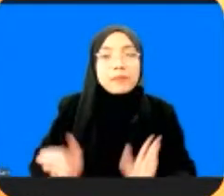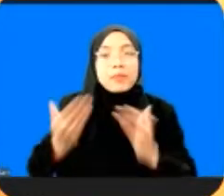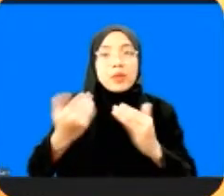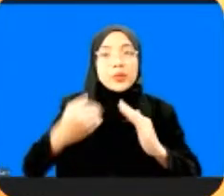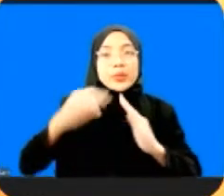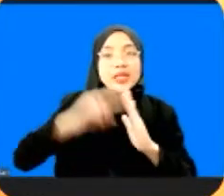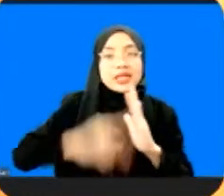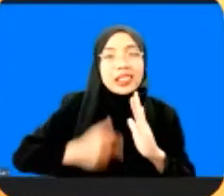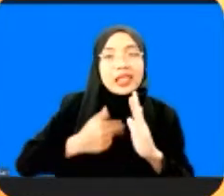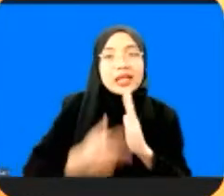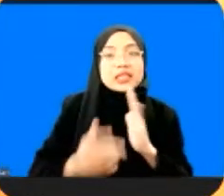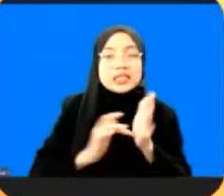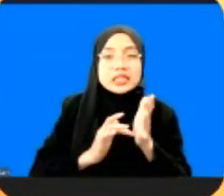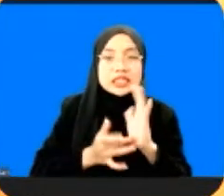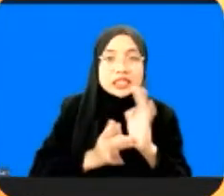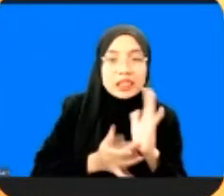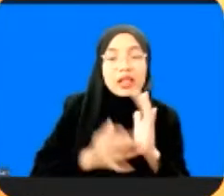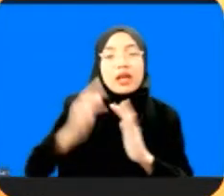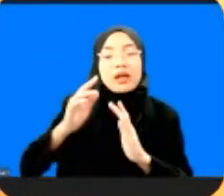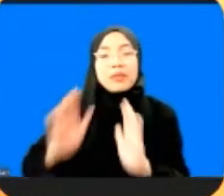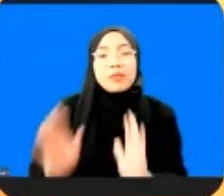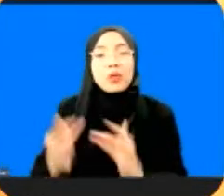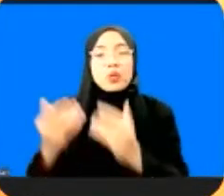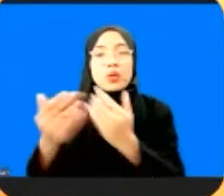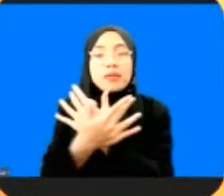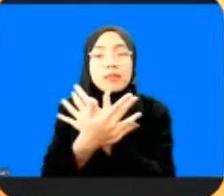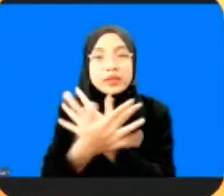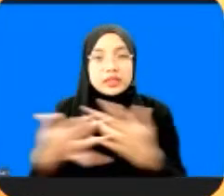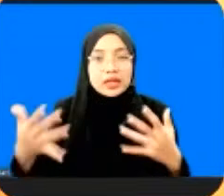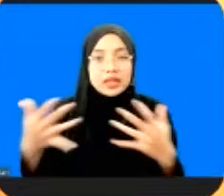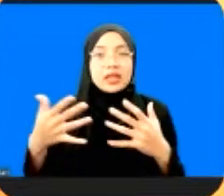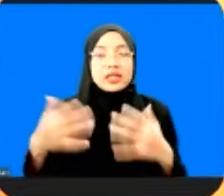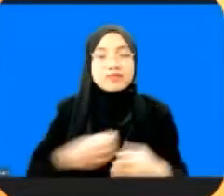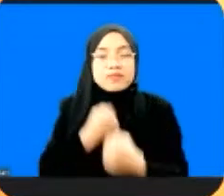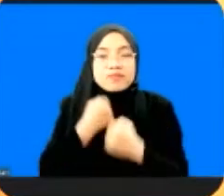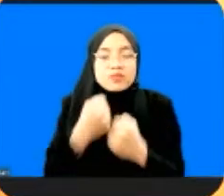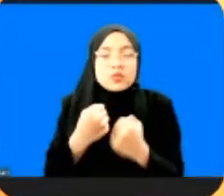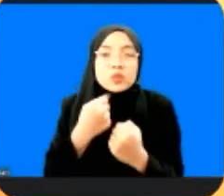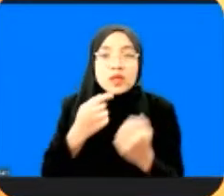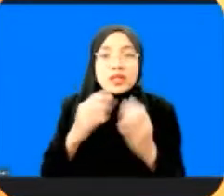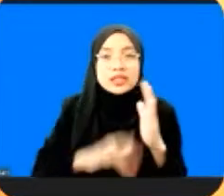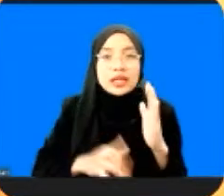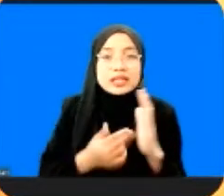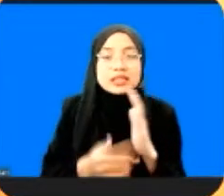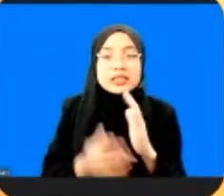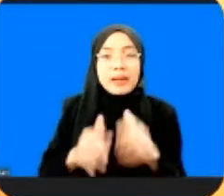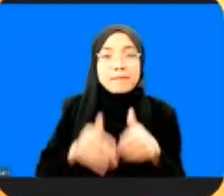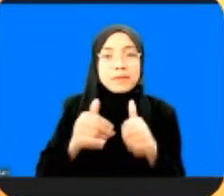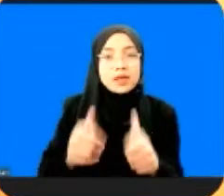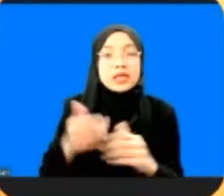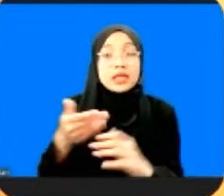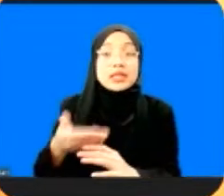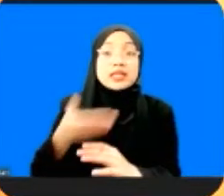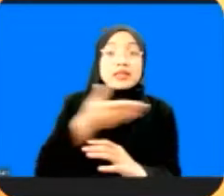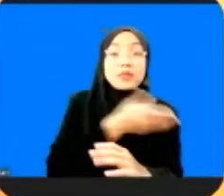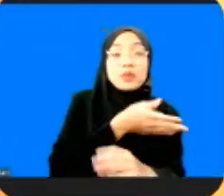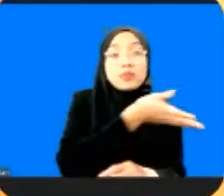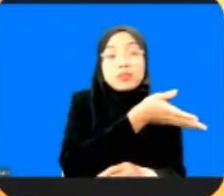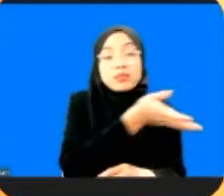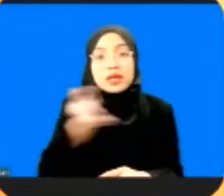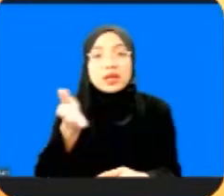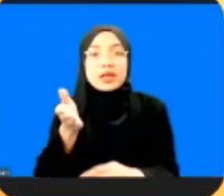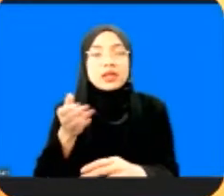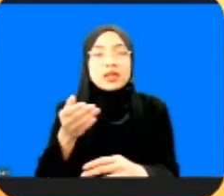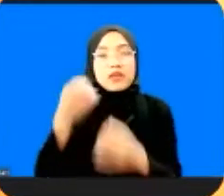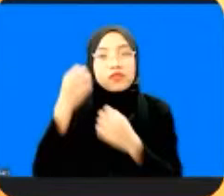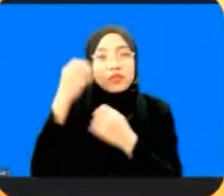society, the kind of society that can be more informed before they share information online, that